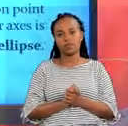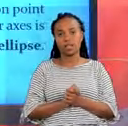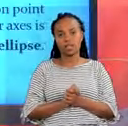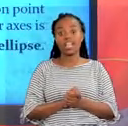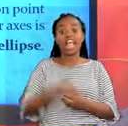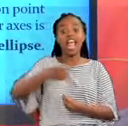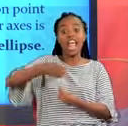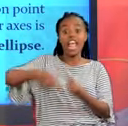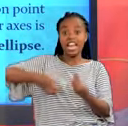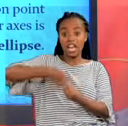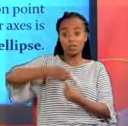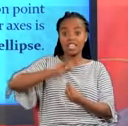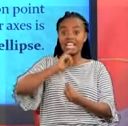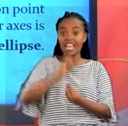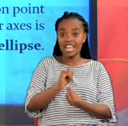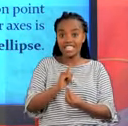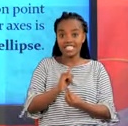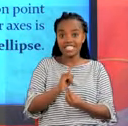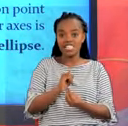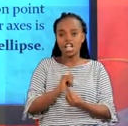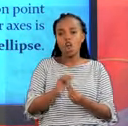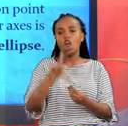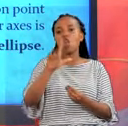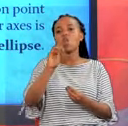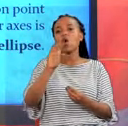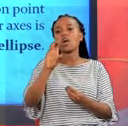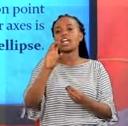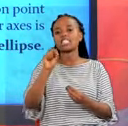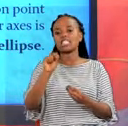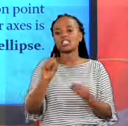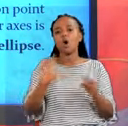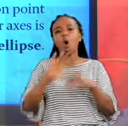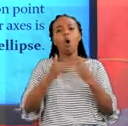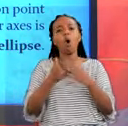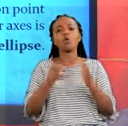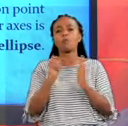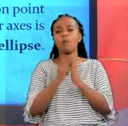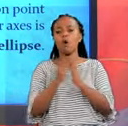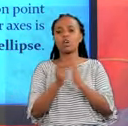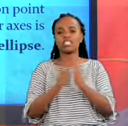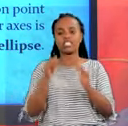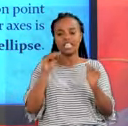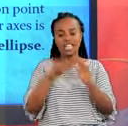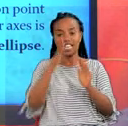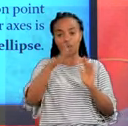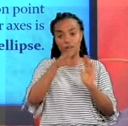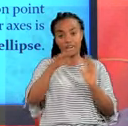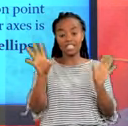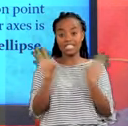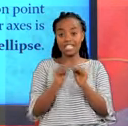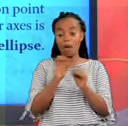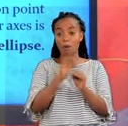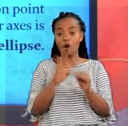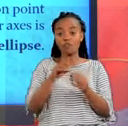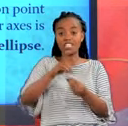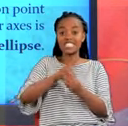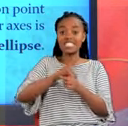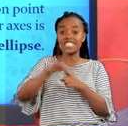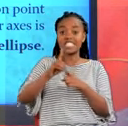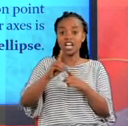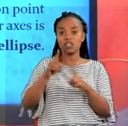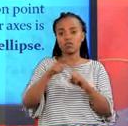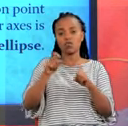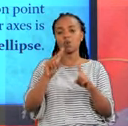An ellipse is, the locus of all points in a plane such that the sum of the distance from